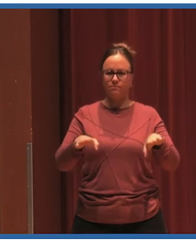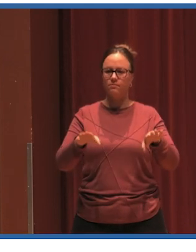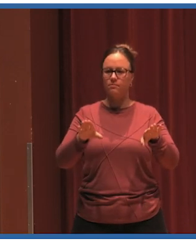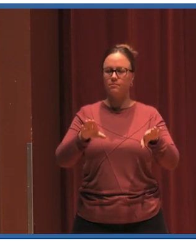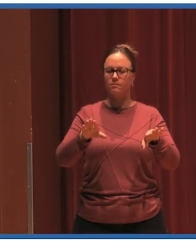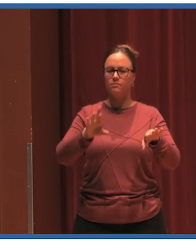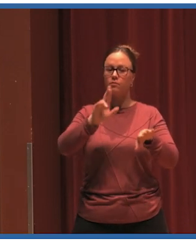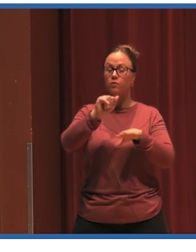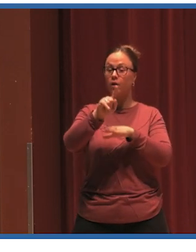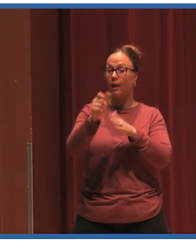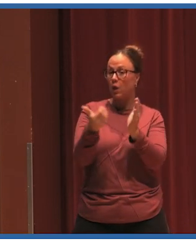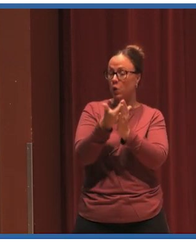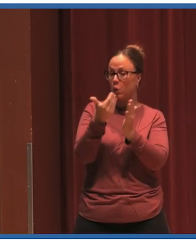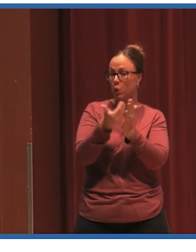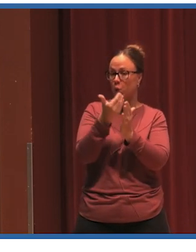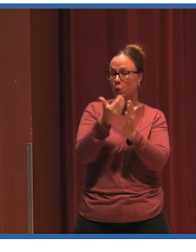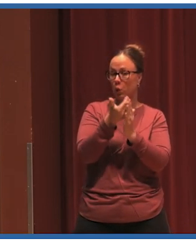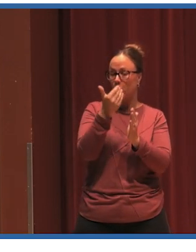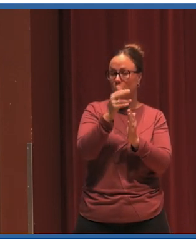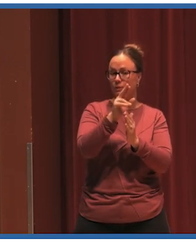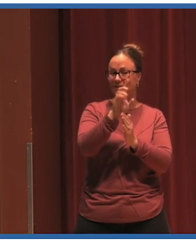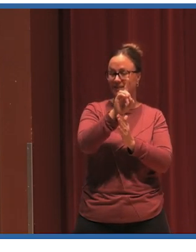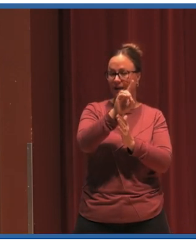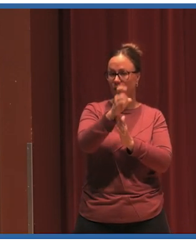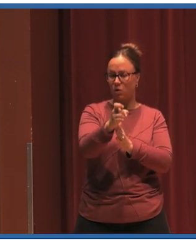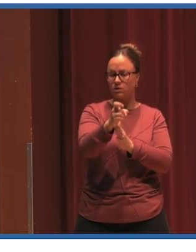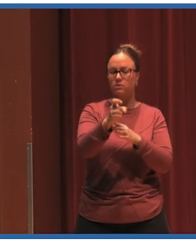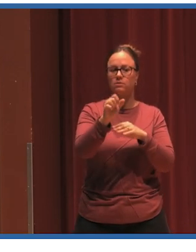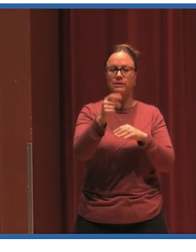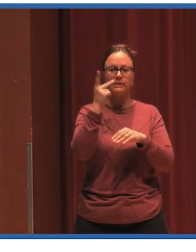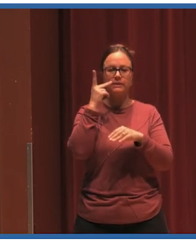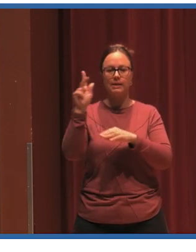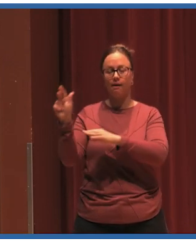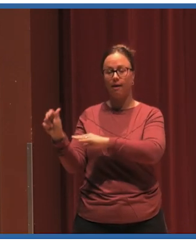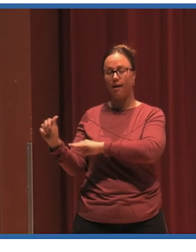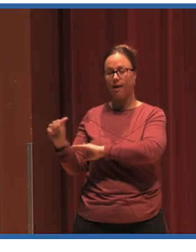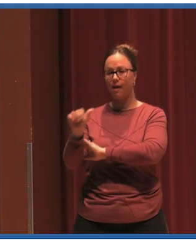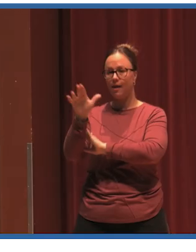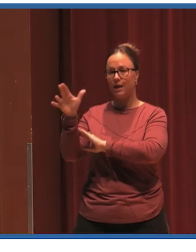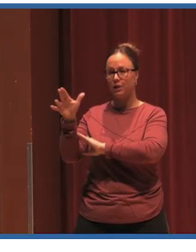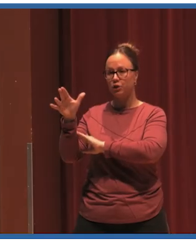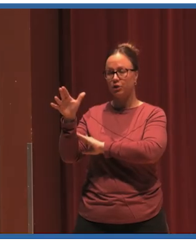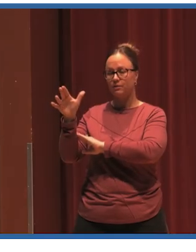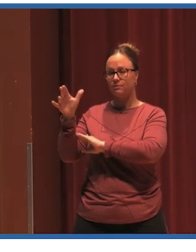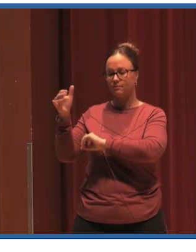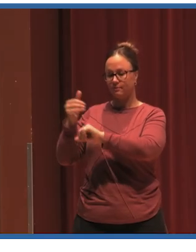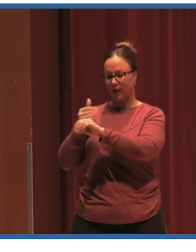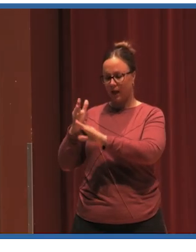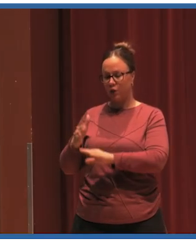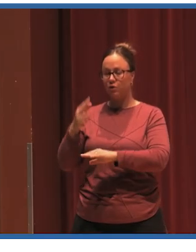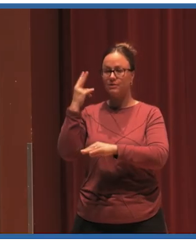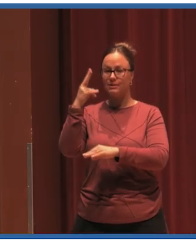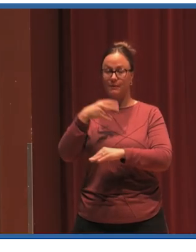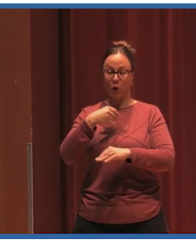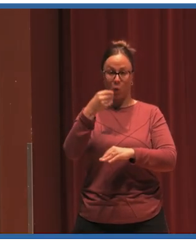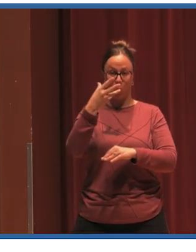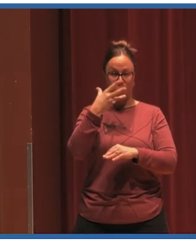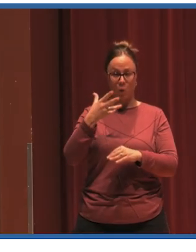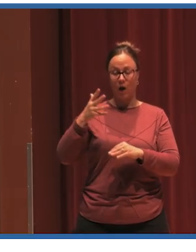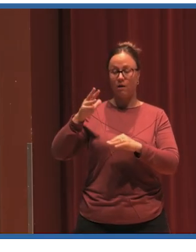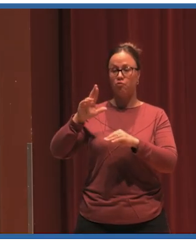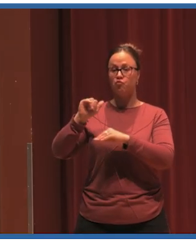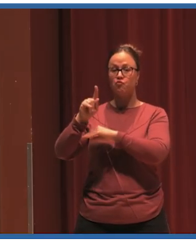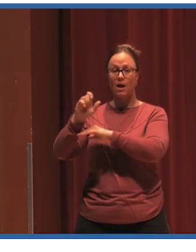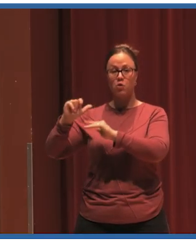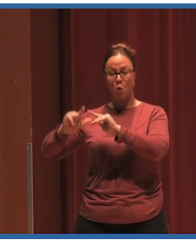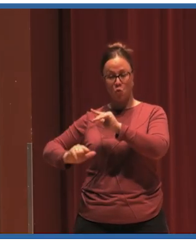rates of new cases. You can see for Asian Pacific Islander, Hispanic, and white, the rates are lower than we see